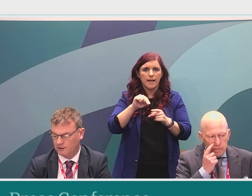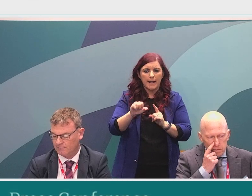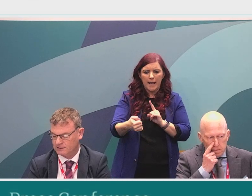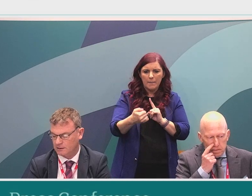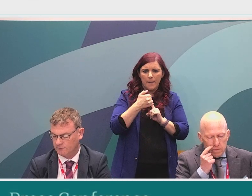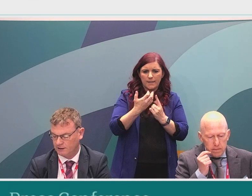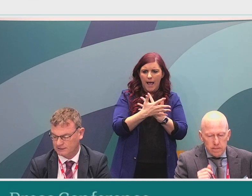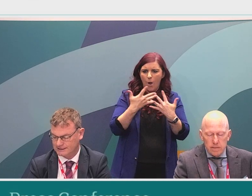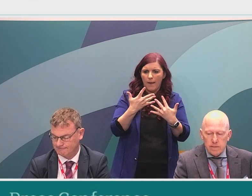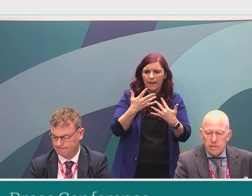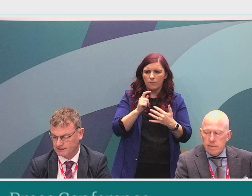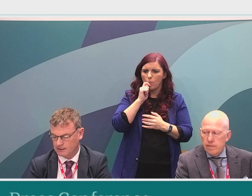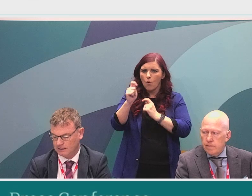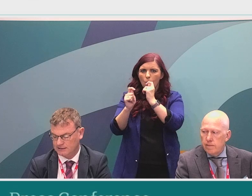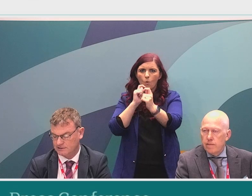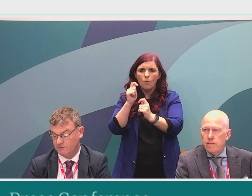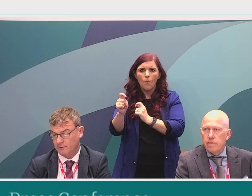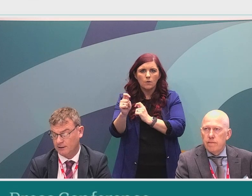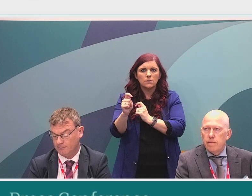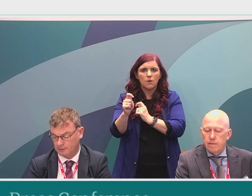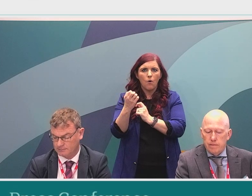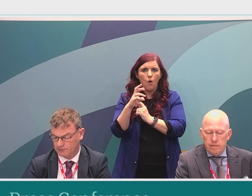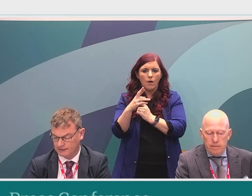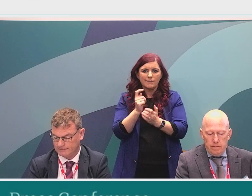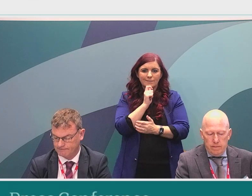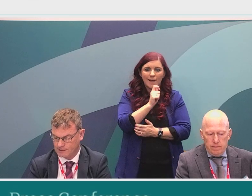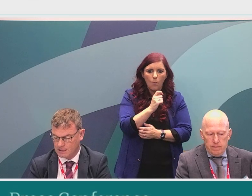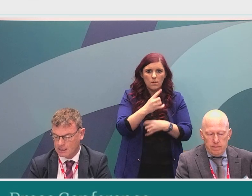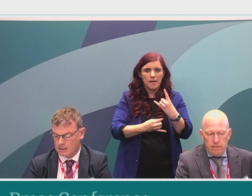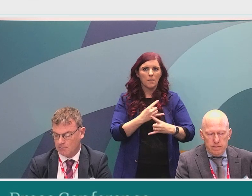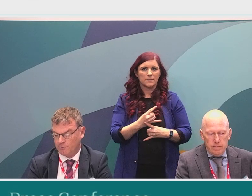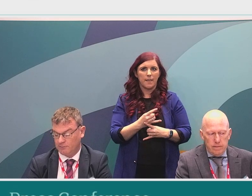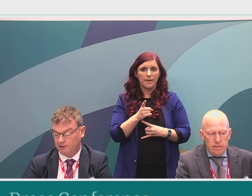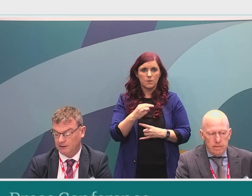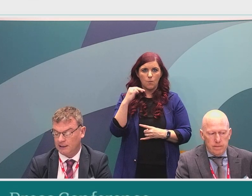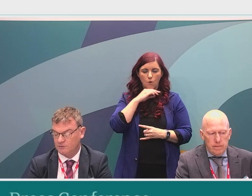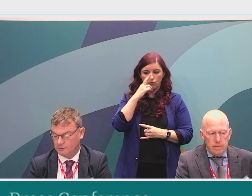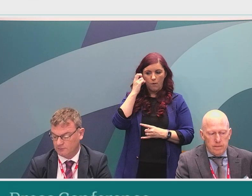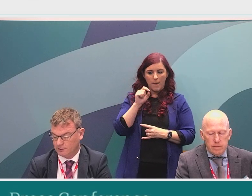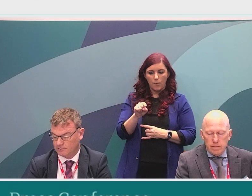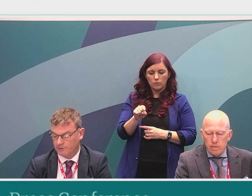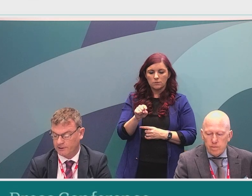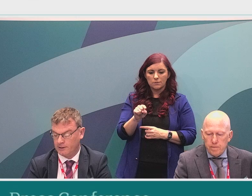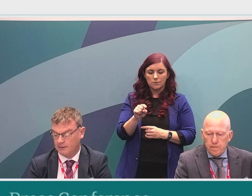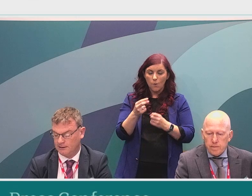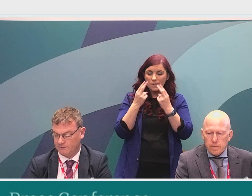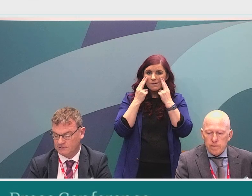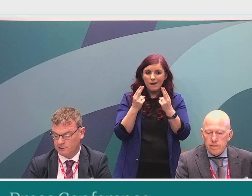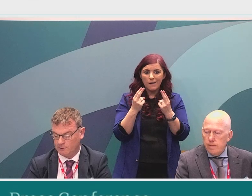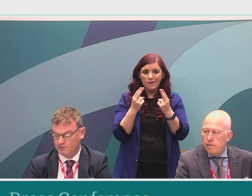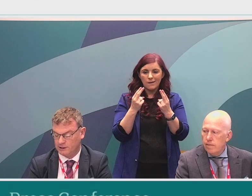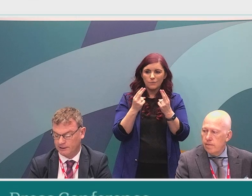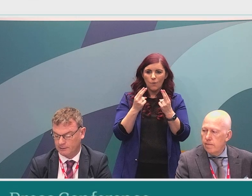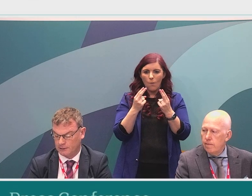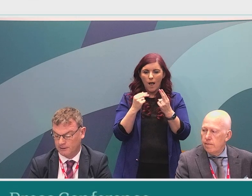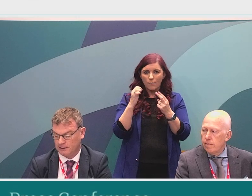reported levels of violence. And this is a very important point. It will be completely natural to want to compare the levels we are